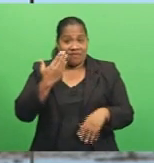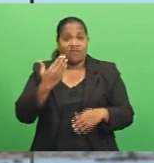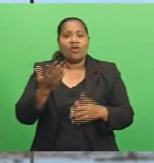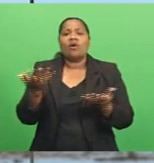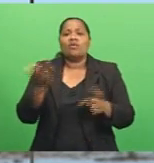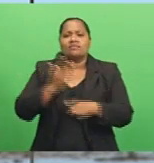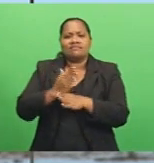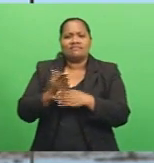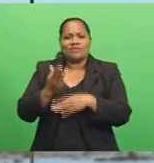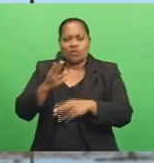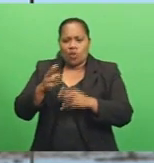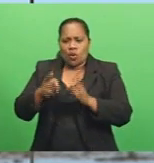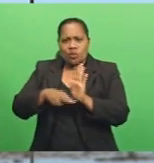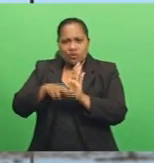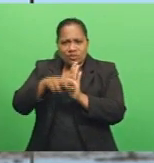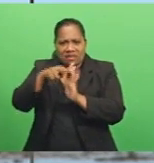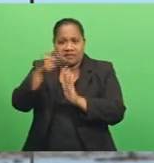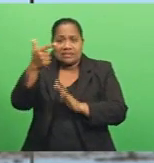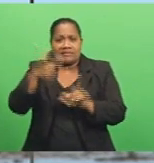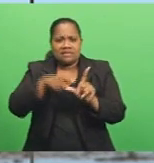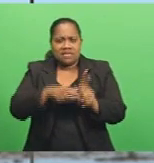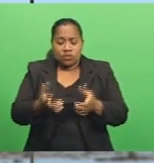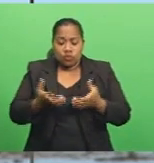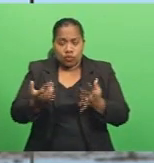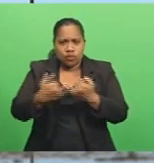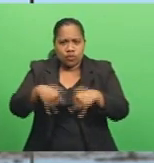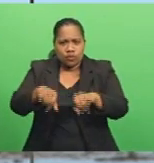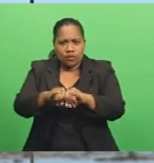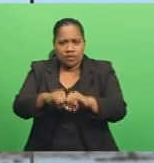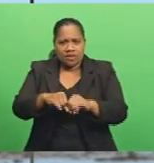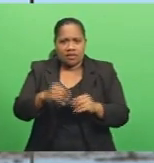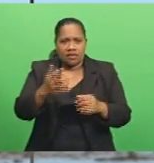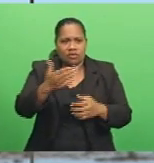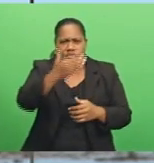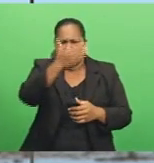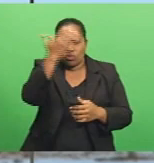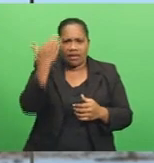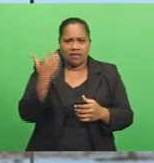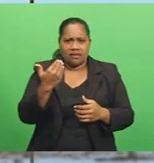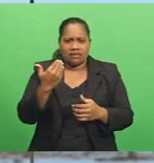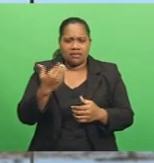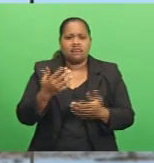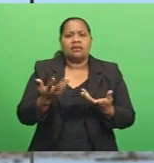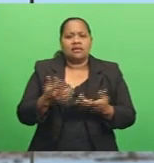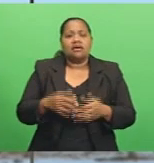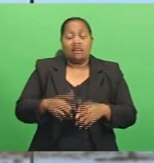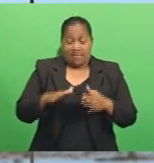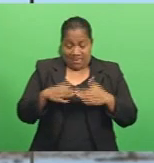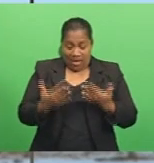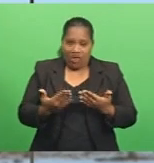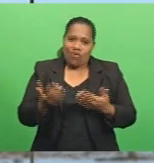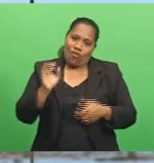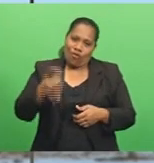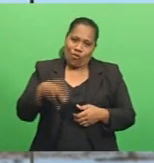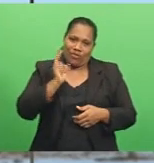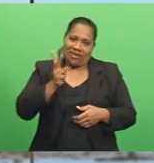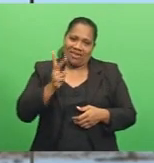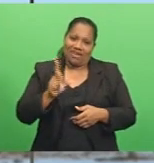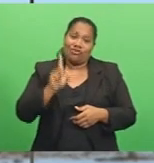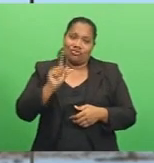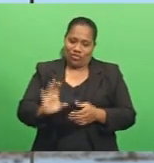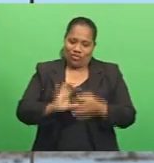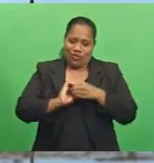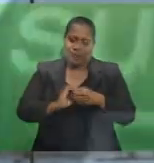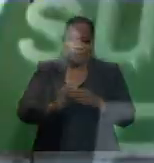for 7 years, but is now back home running a fabric designing business. Josaina Nunga with Nahuto's success